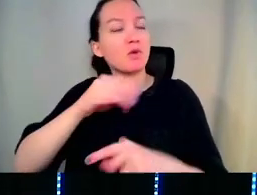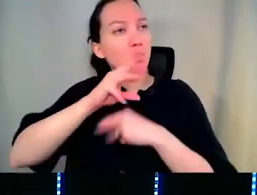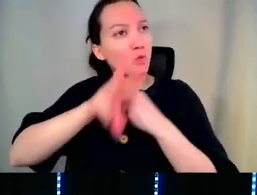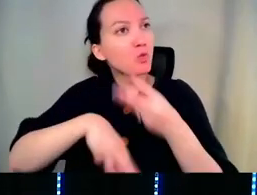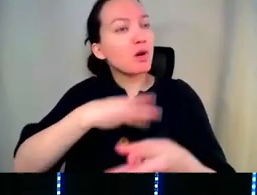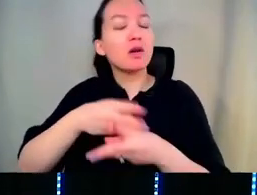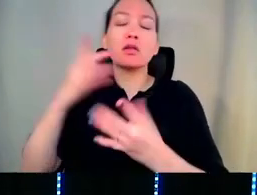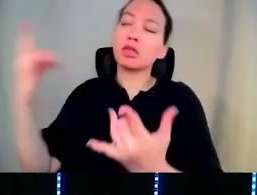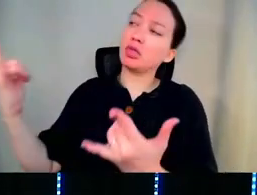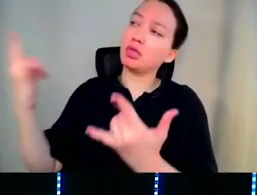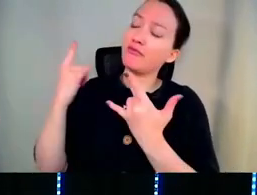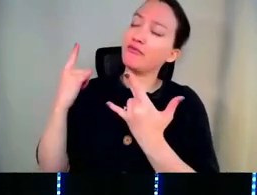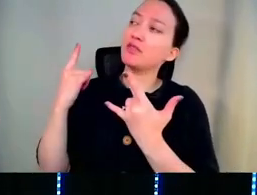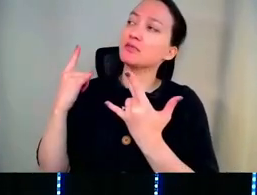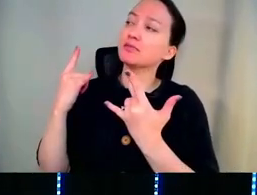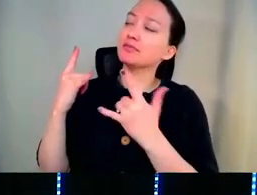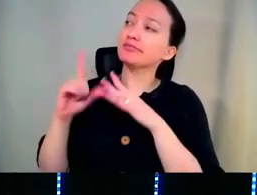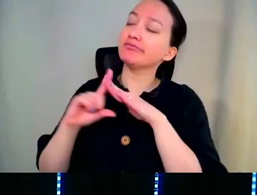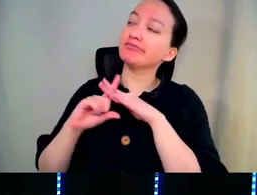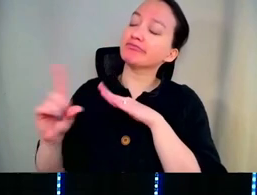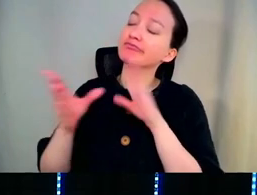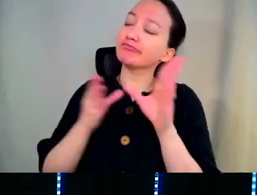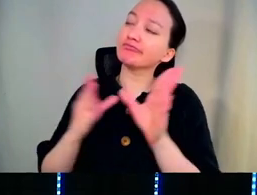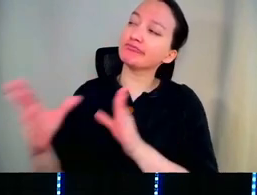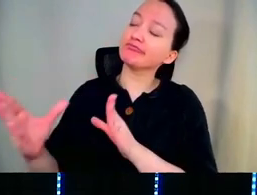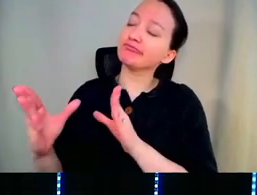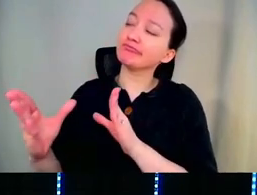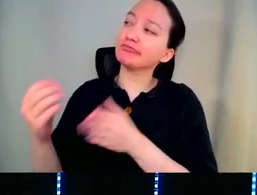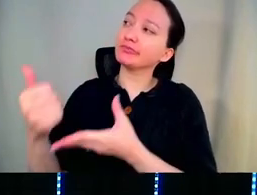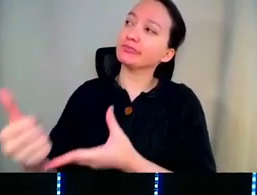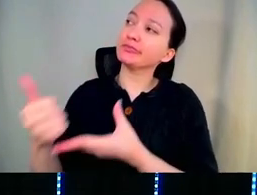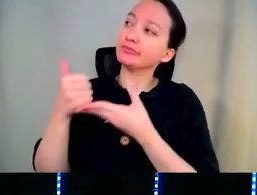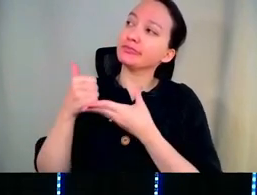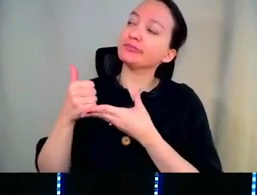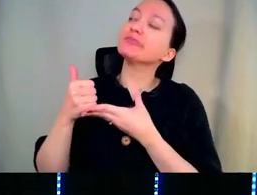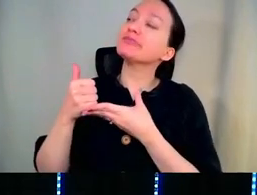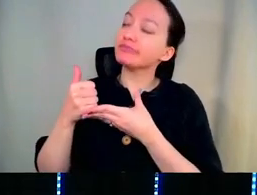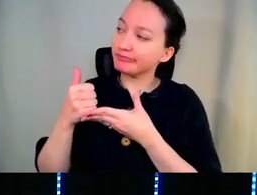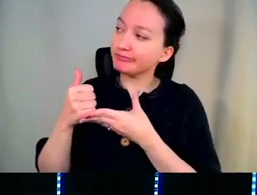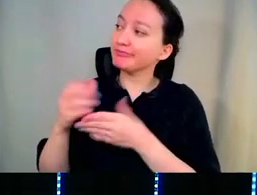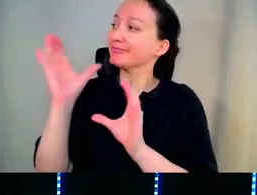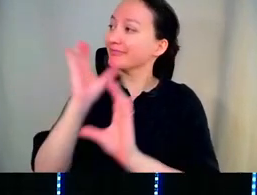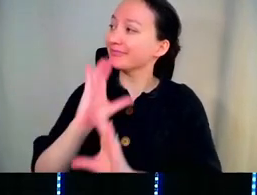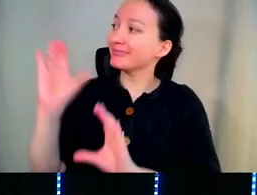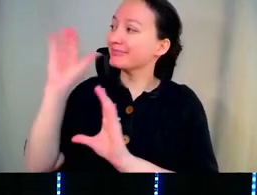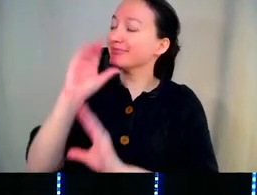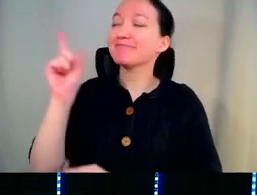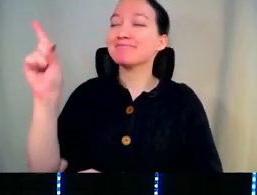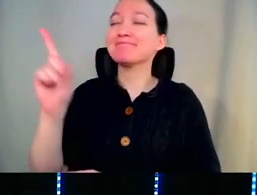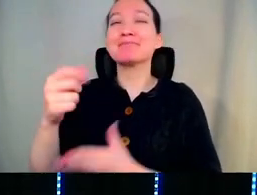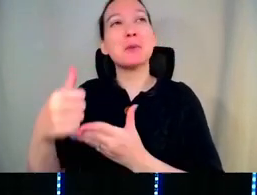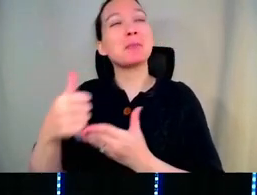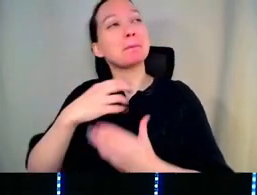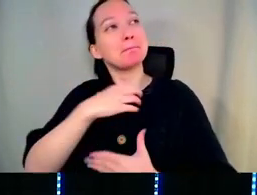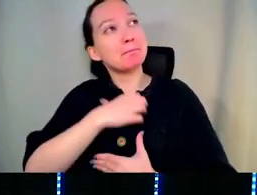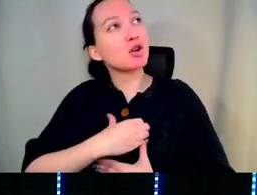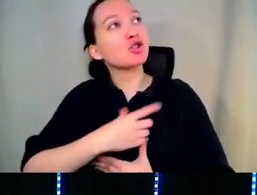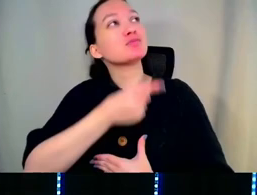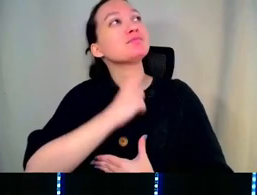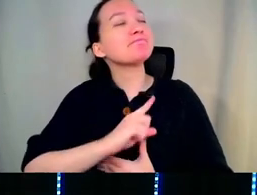you love us and you have an escape plan for us. And so help us to grab onto that and seek after you. Help us to hunger and